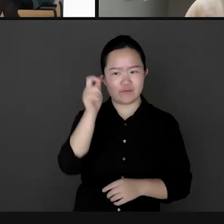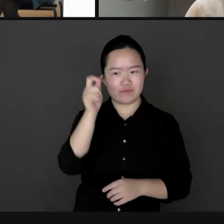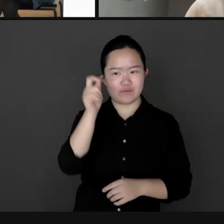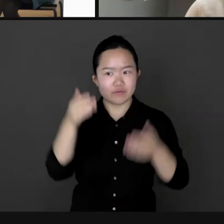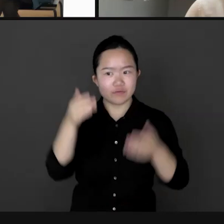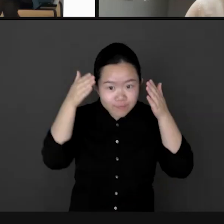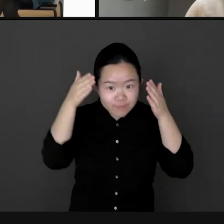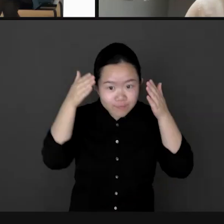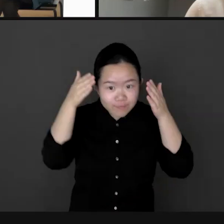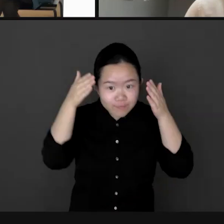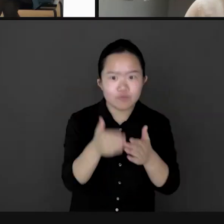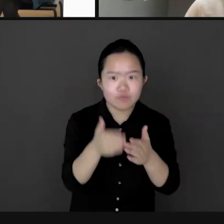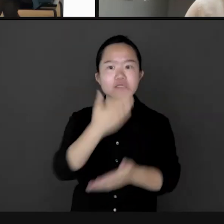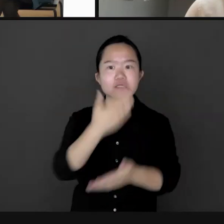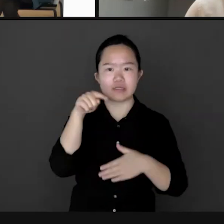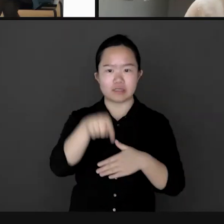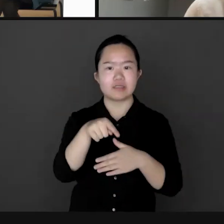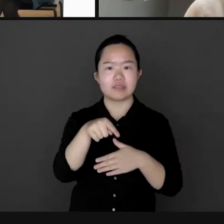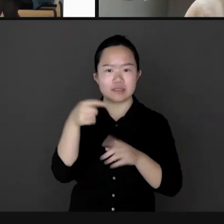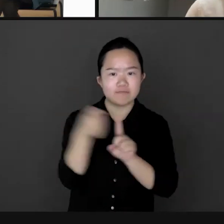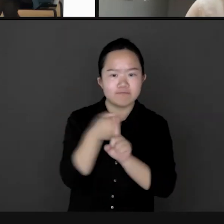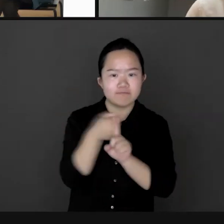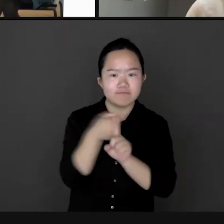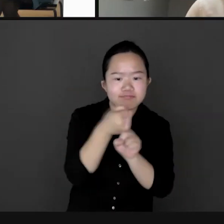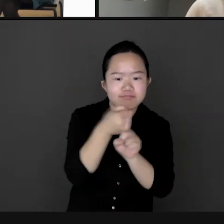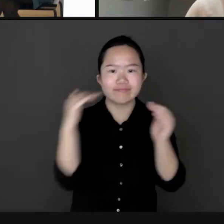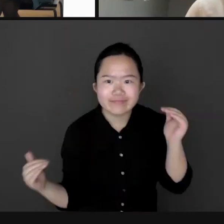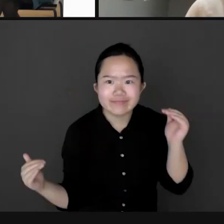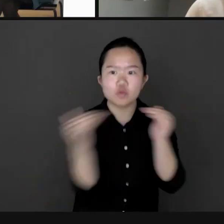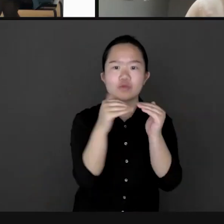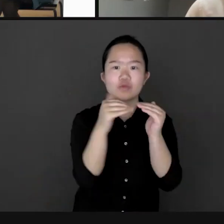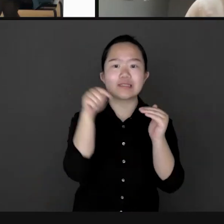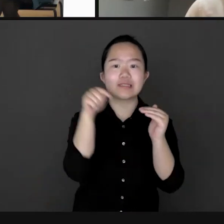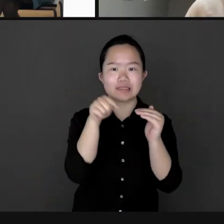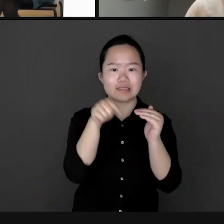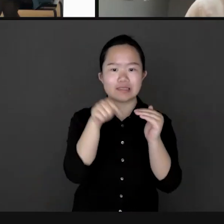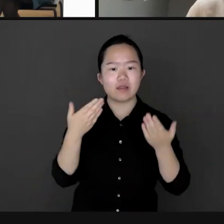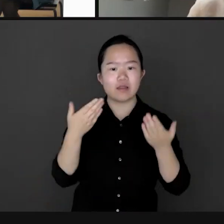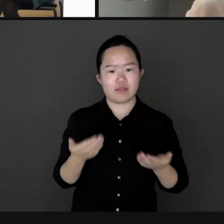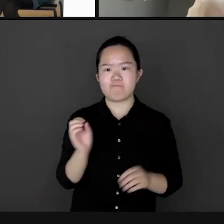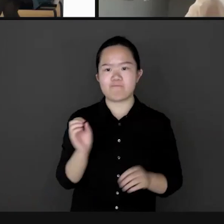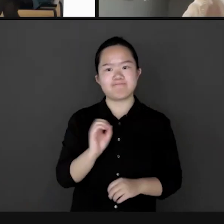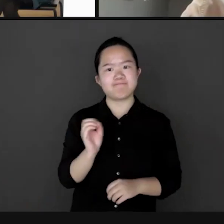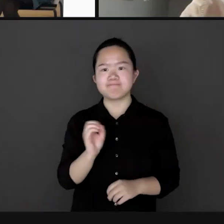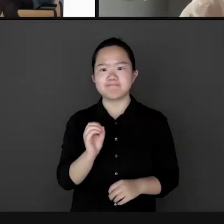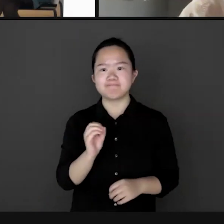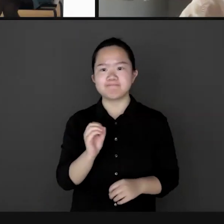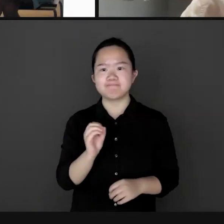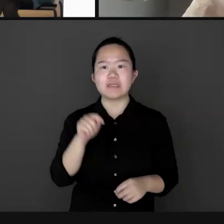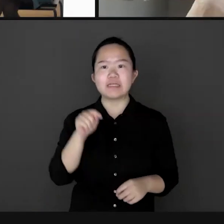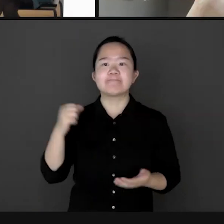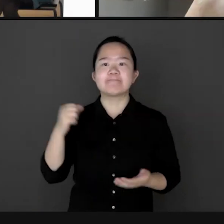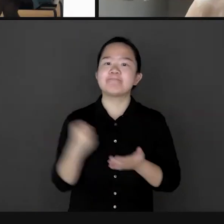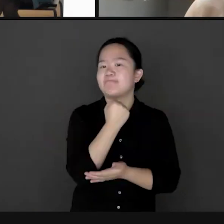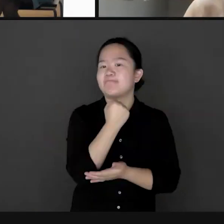for humanitarian action, which we found surprising and we don't understand. So this is also something that will mean that there won't be a